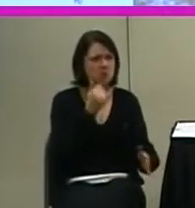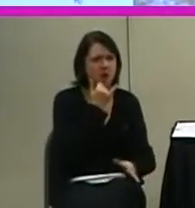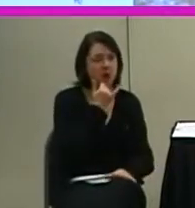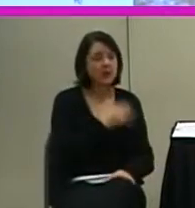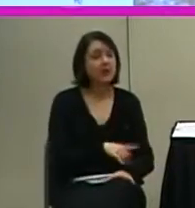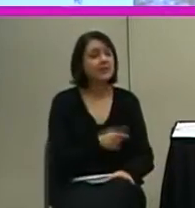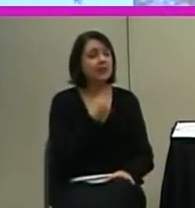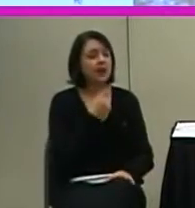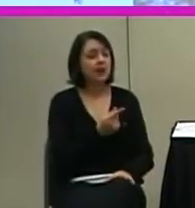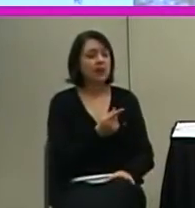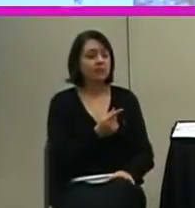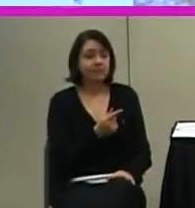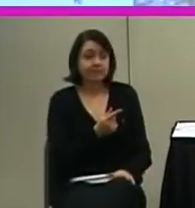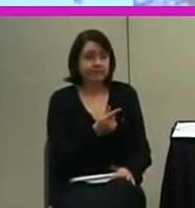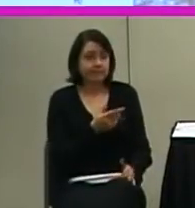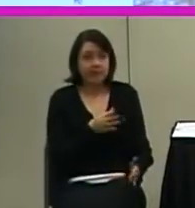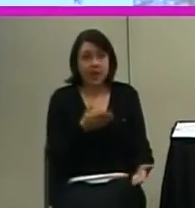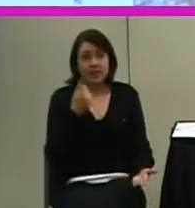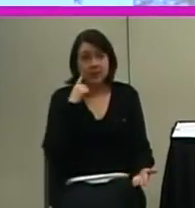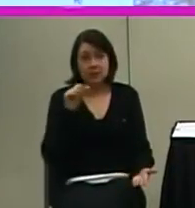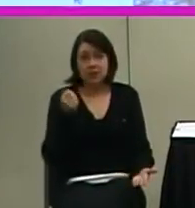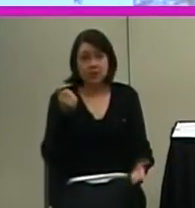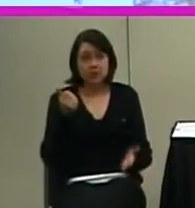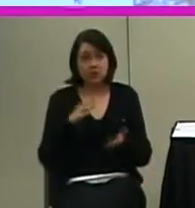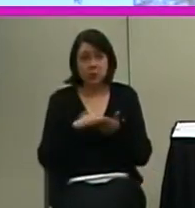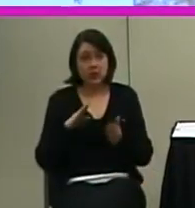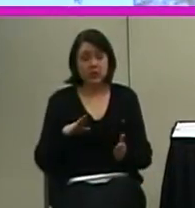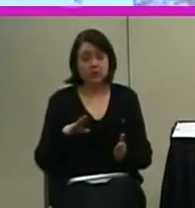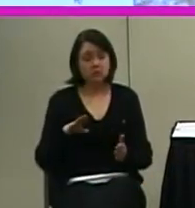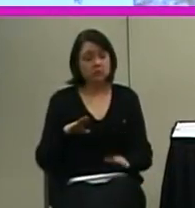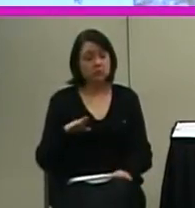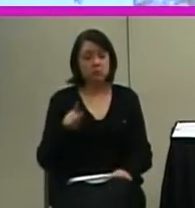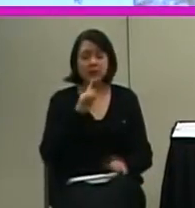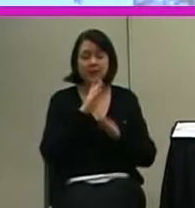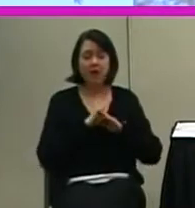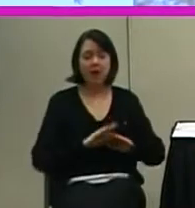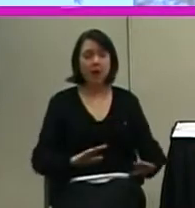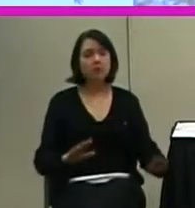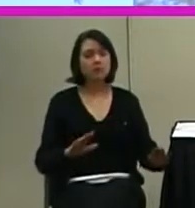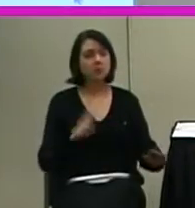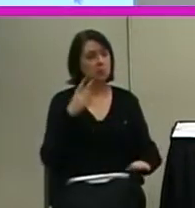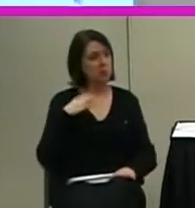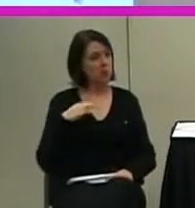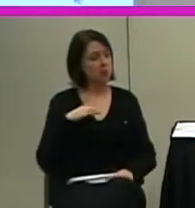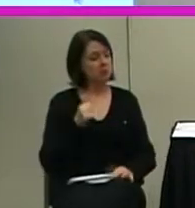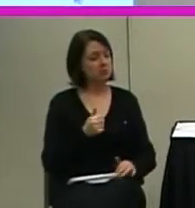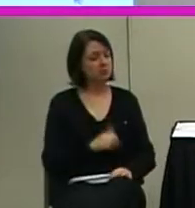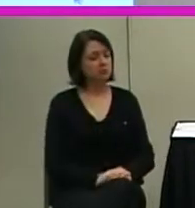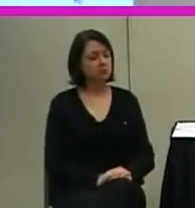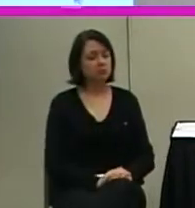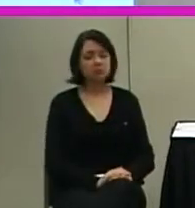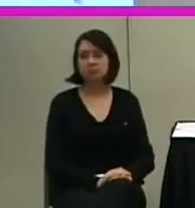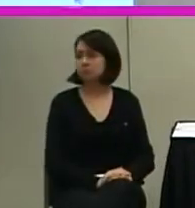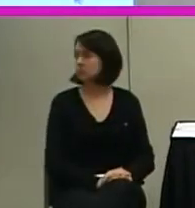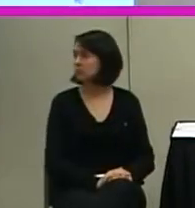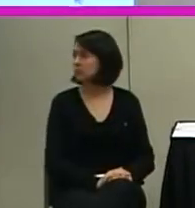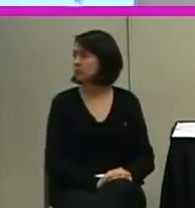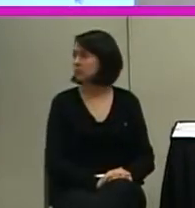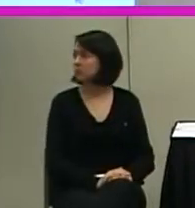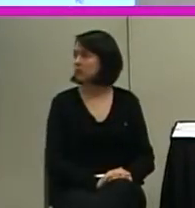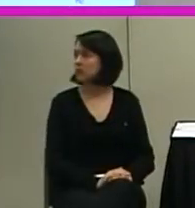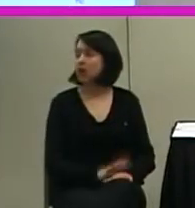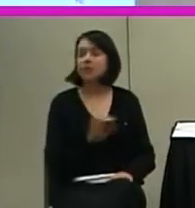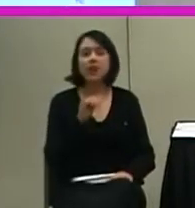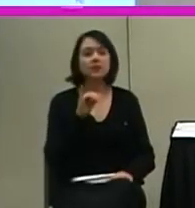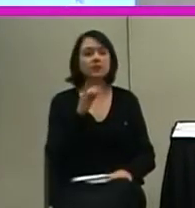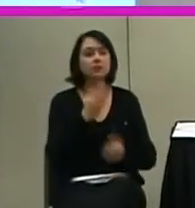wrong. He said, it must have been someone else. He was very calm. It was 3 points. Very. Okay, that's